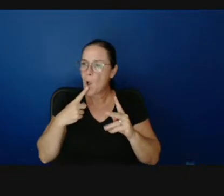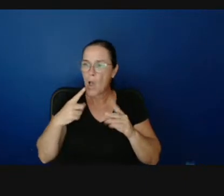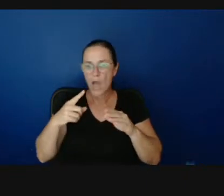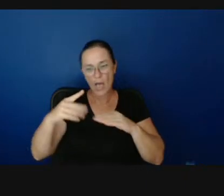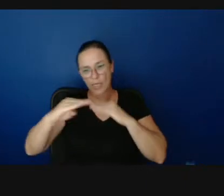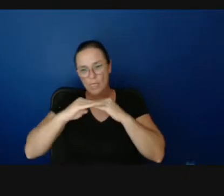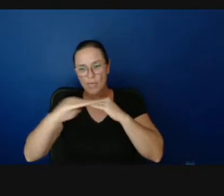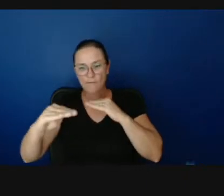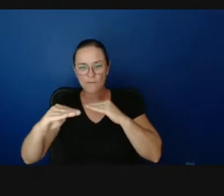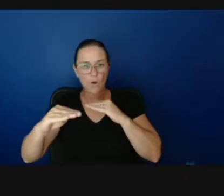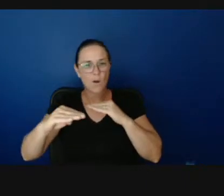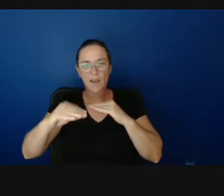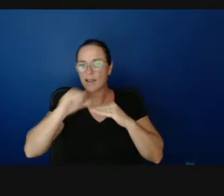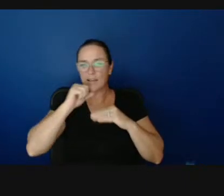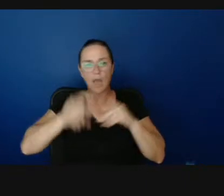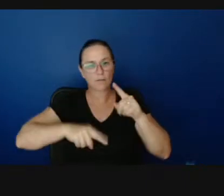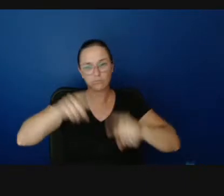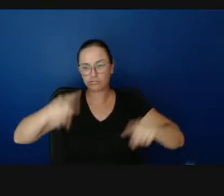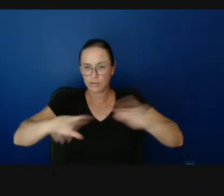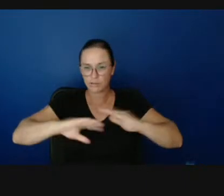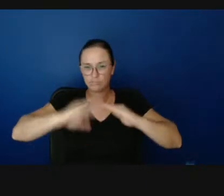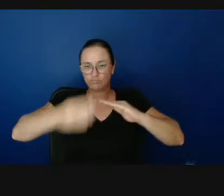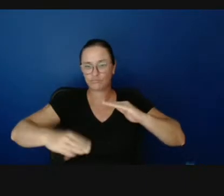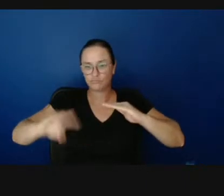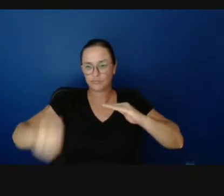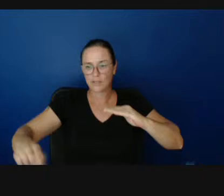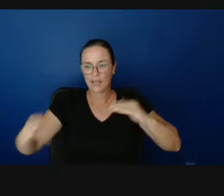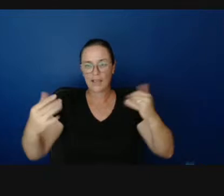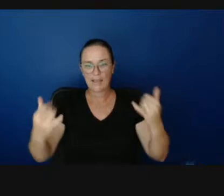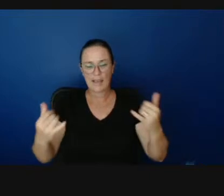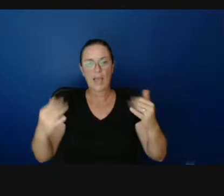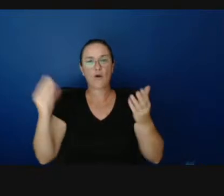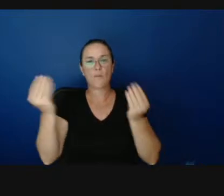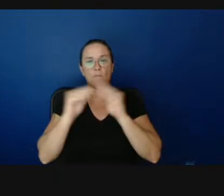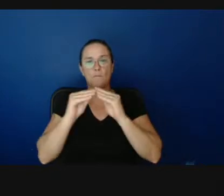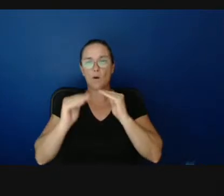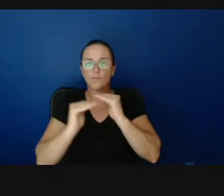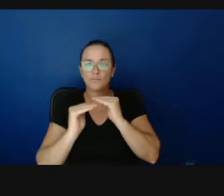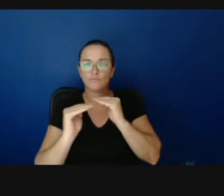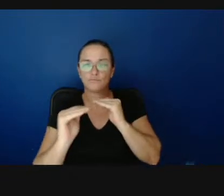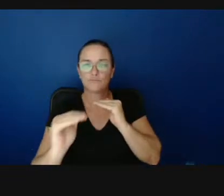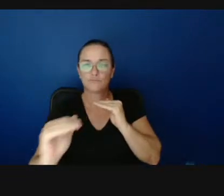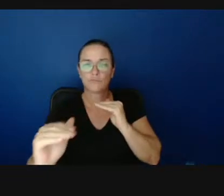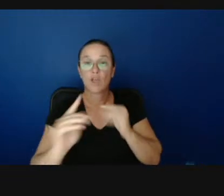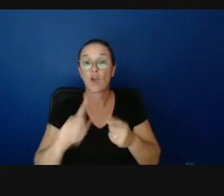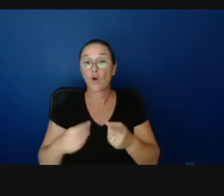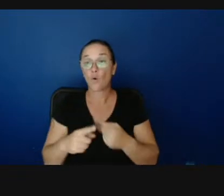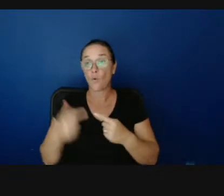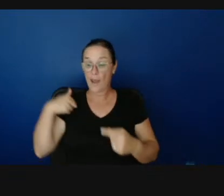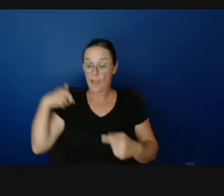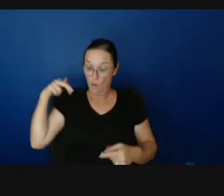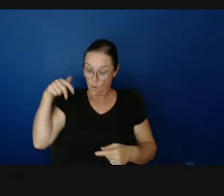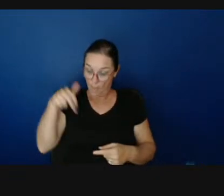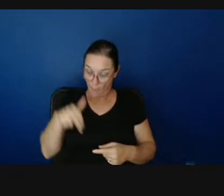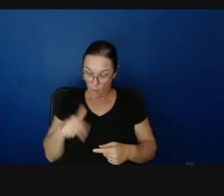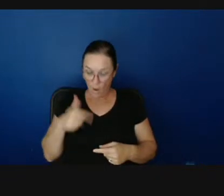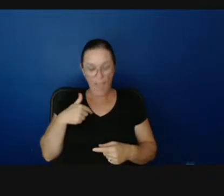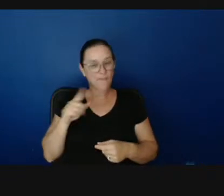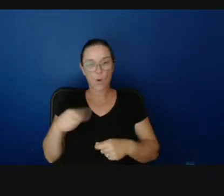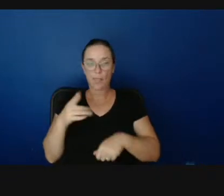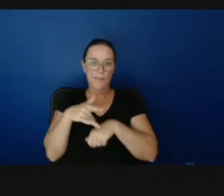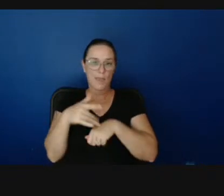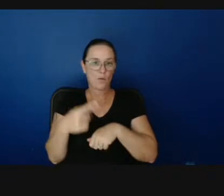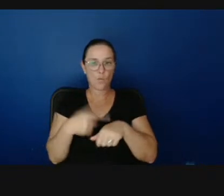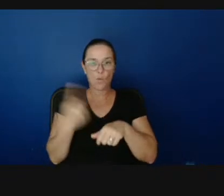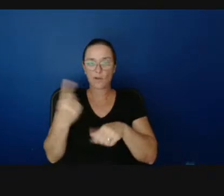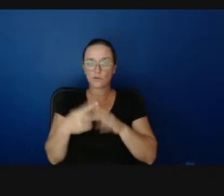of variation out there too. Like, yeah, there's definitely when you're down there. I've only been down to the caldera floor once or twice,